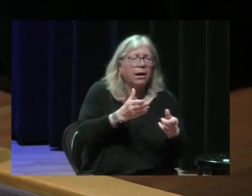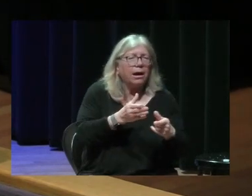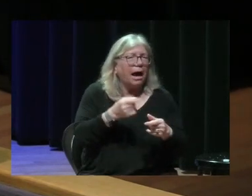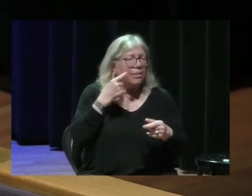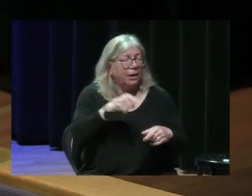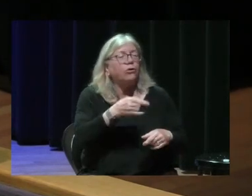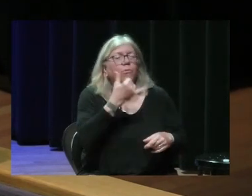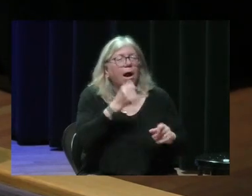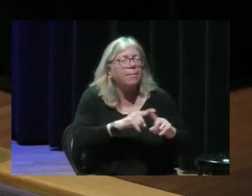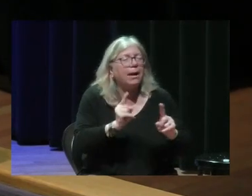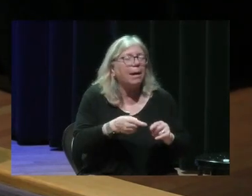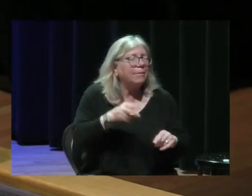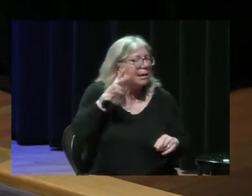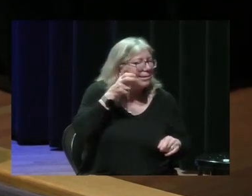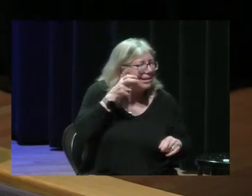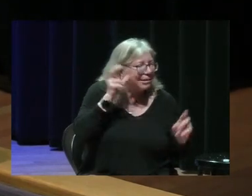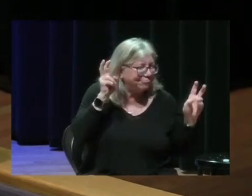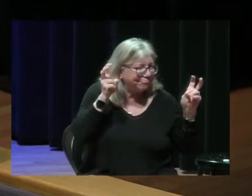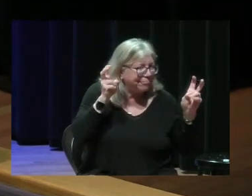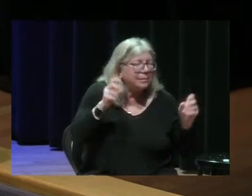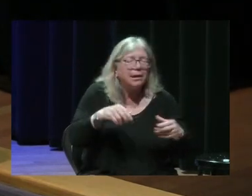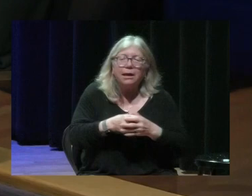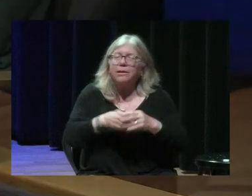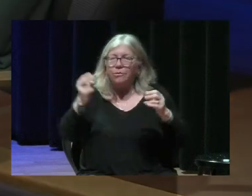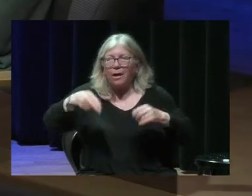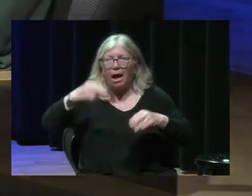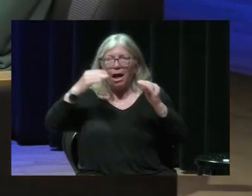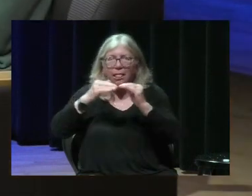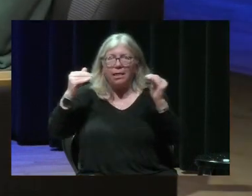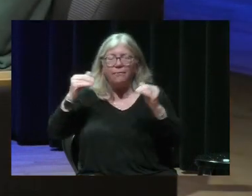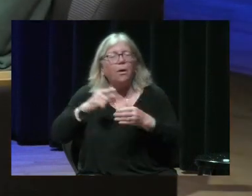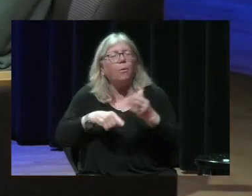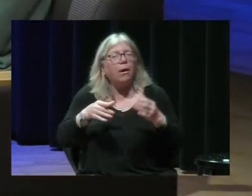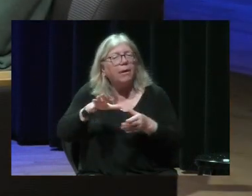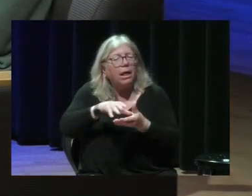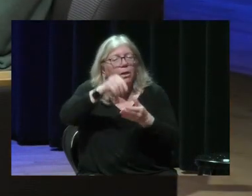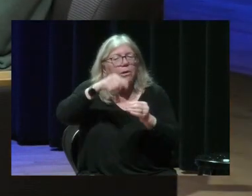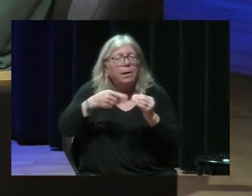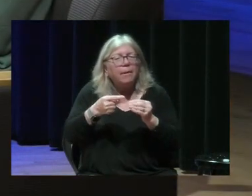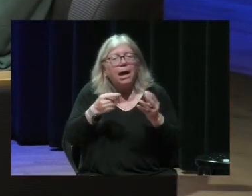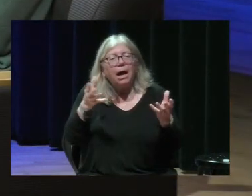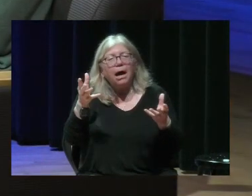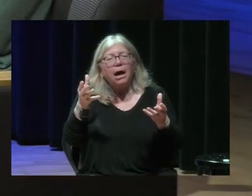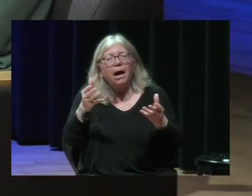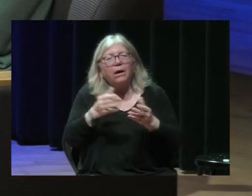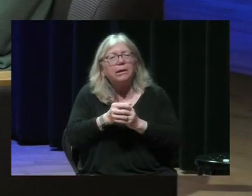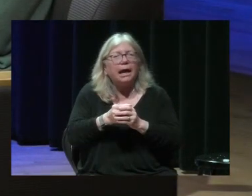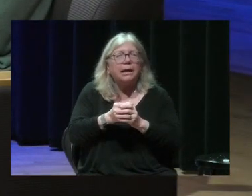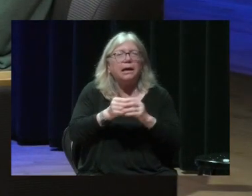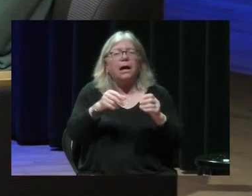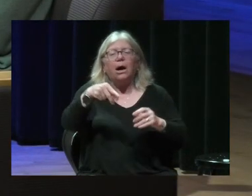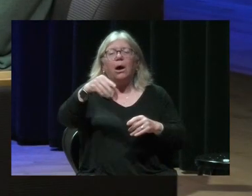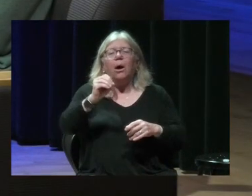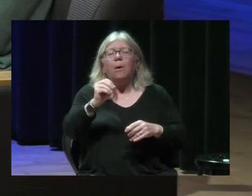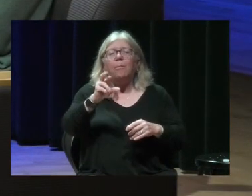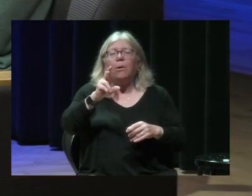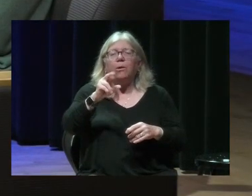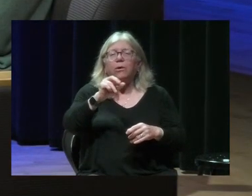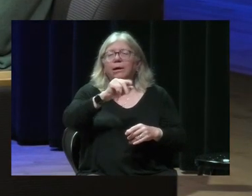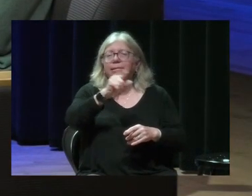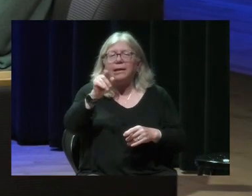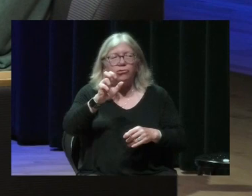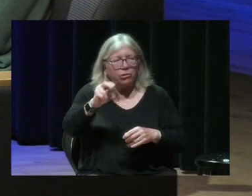Listening, was really very high level, right? Like what we learned about sort of polarization generally in the first couple years of